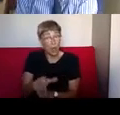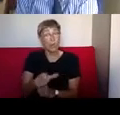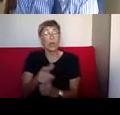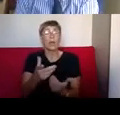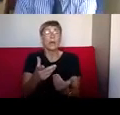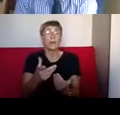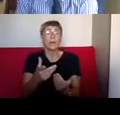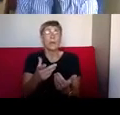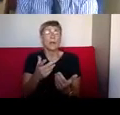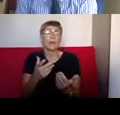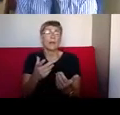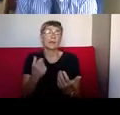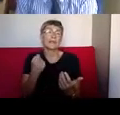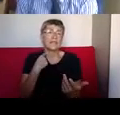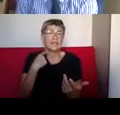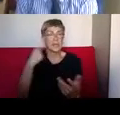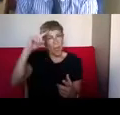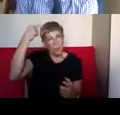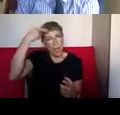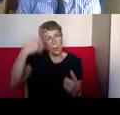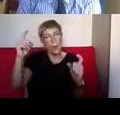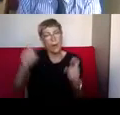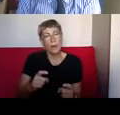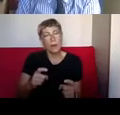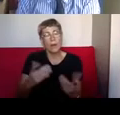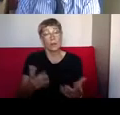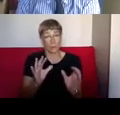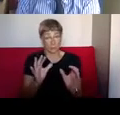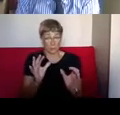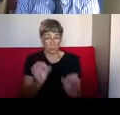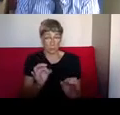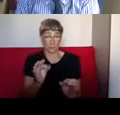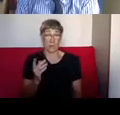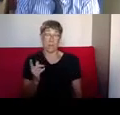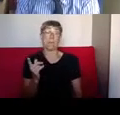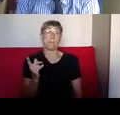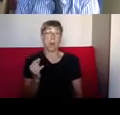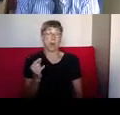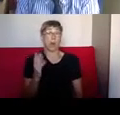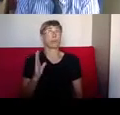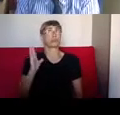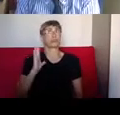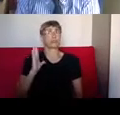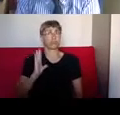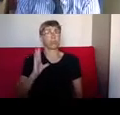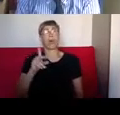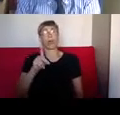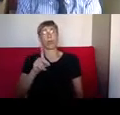And we joined already desk one, and now we are together again